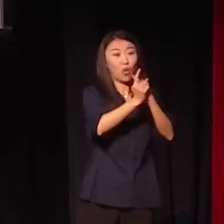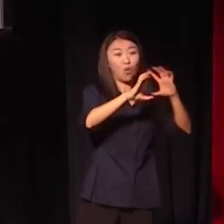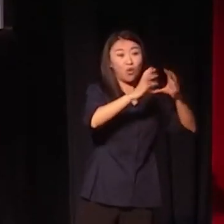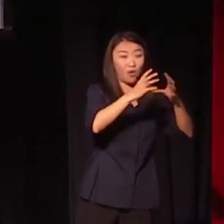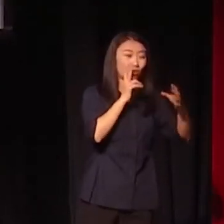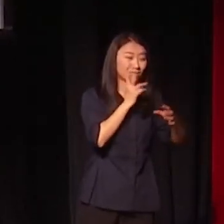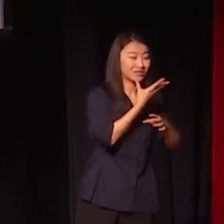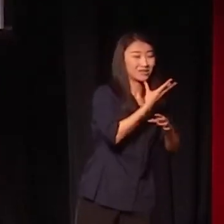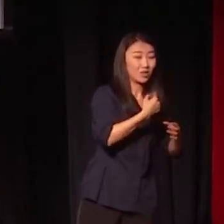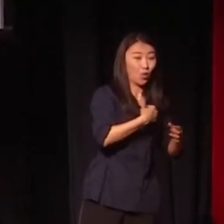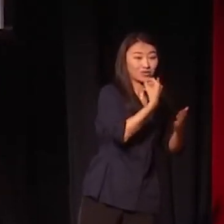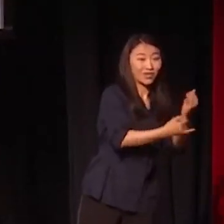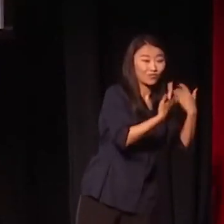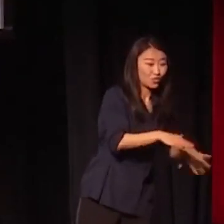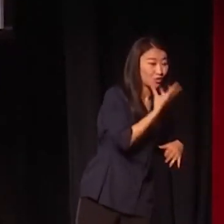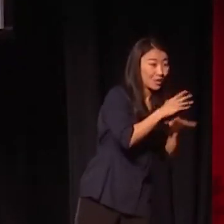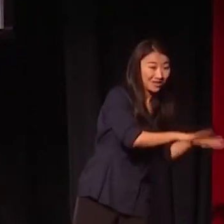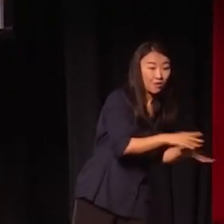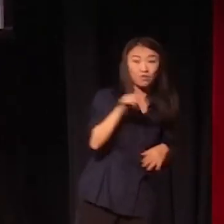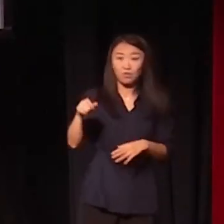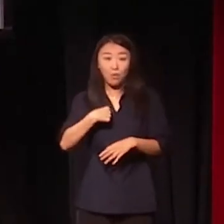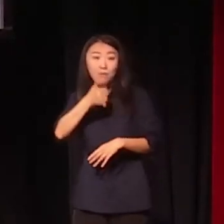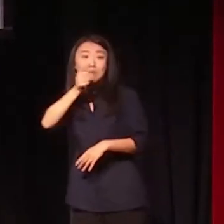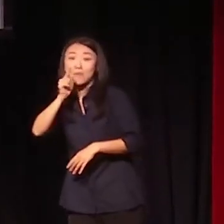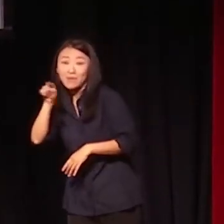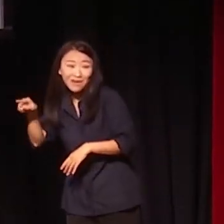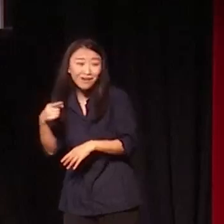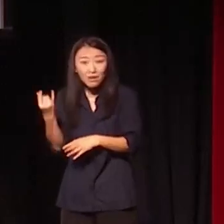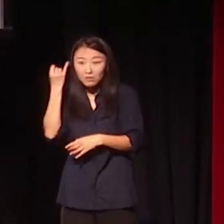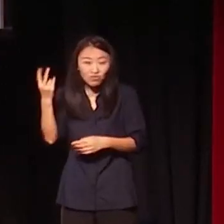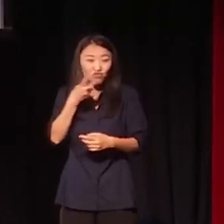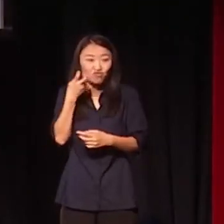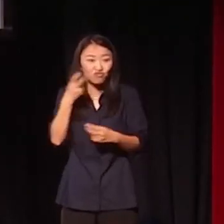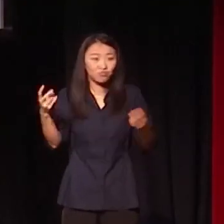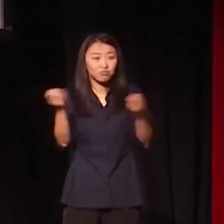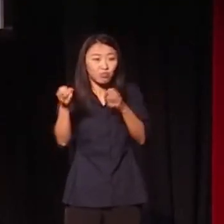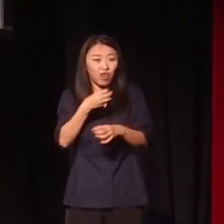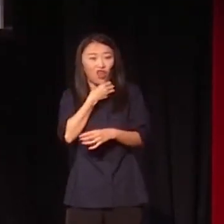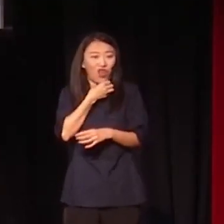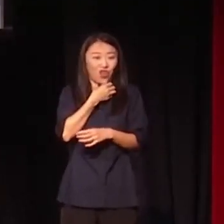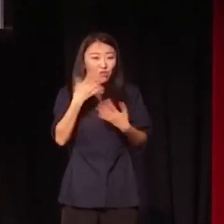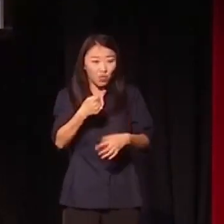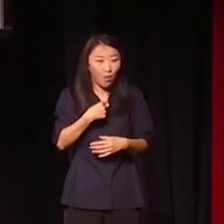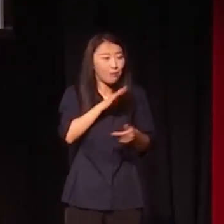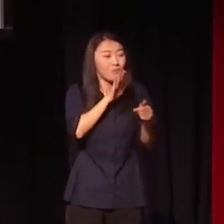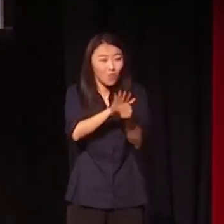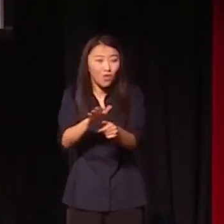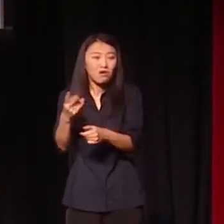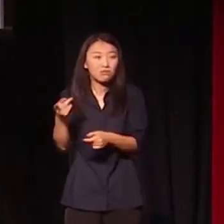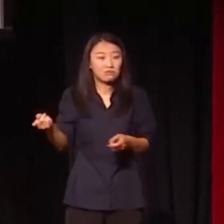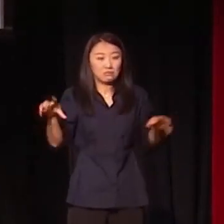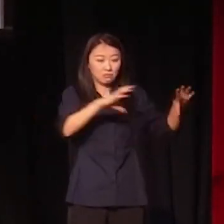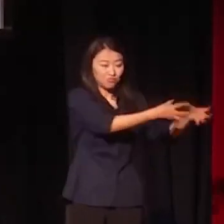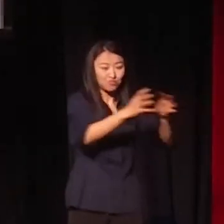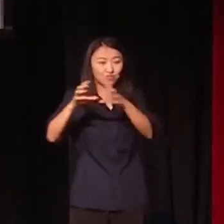their parents and their own children, who, if that heritage language hasn't been passed on. But what we see is quite often